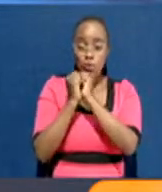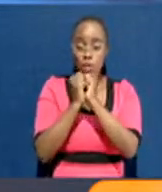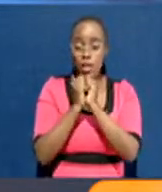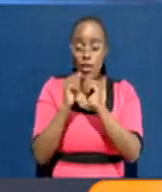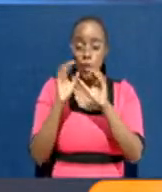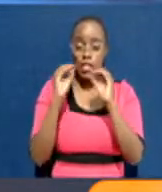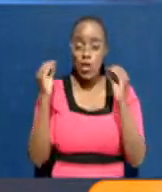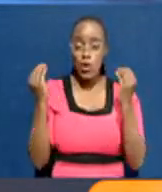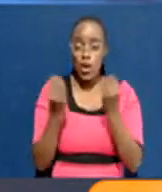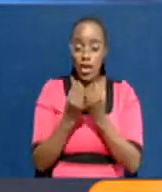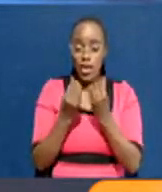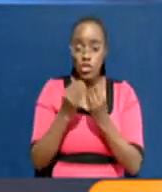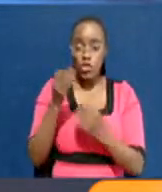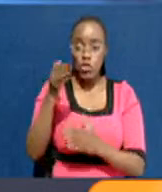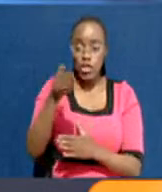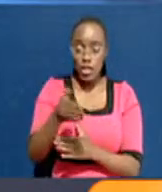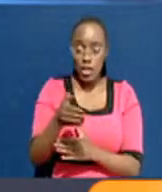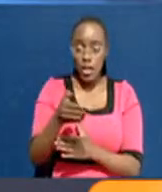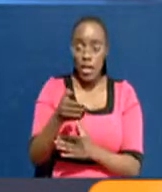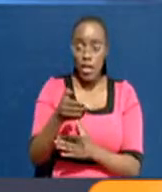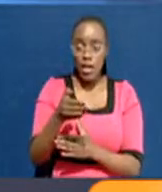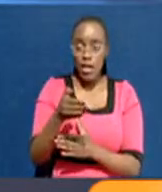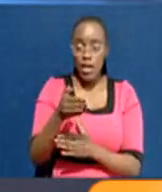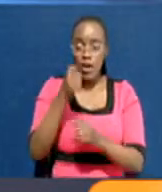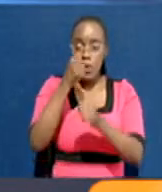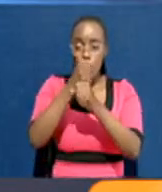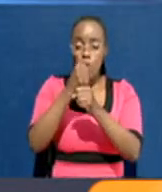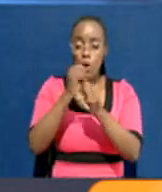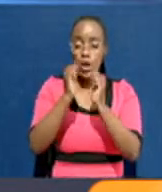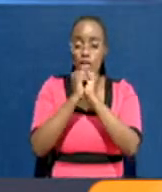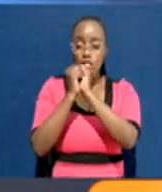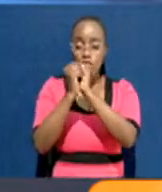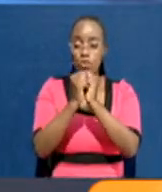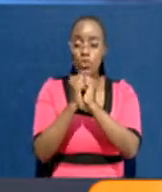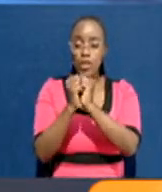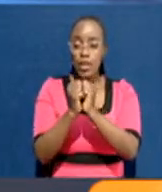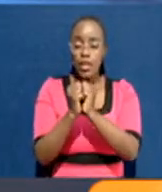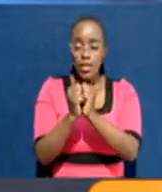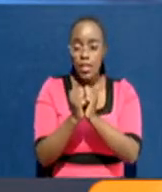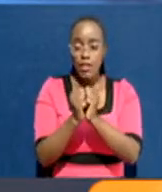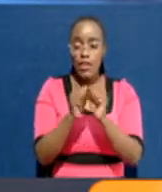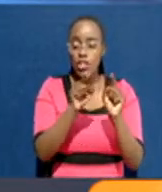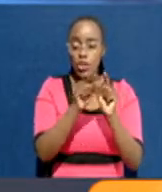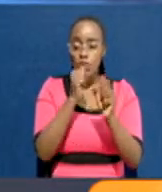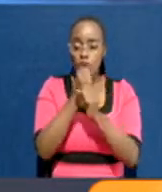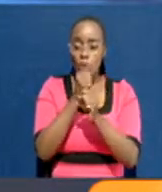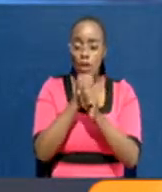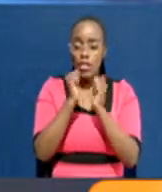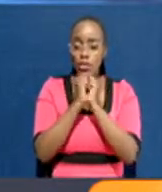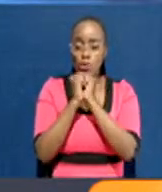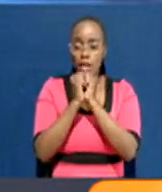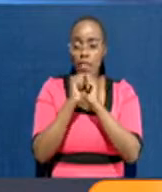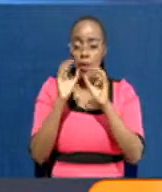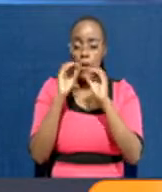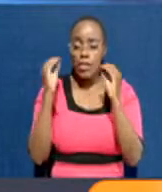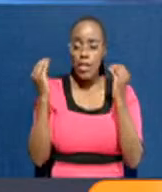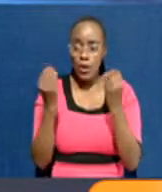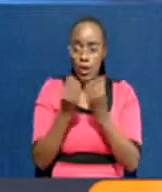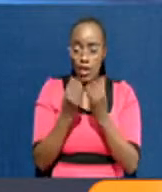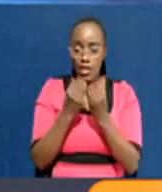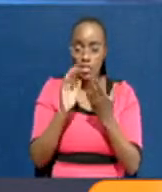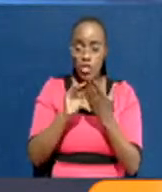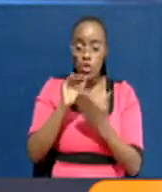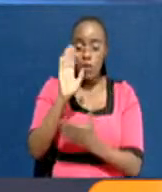here, the Rural Media. Mm-hmm. We've worked together before, and working together with organizations of like mind,